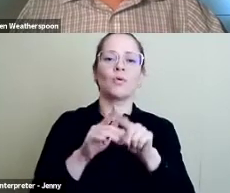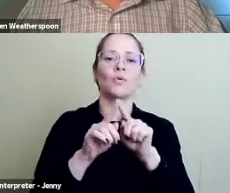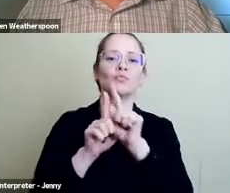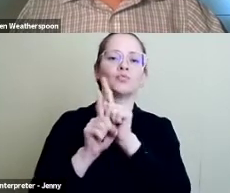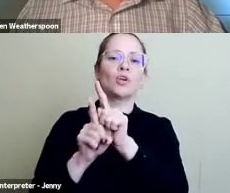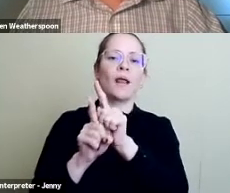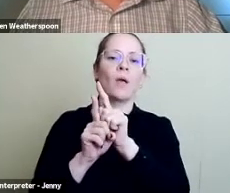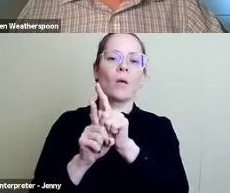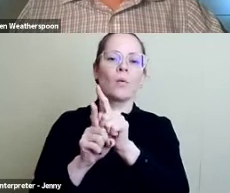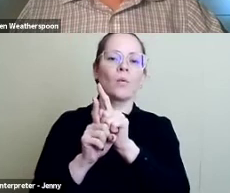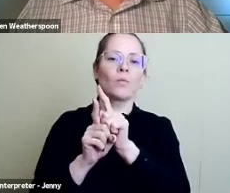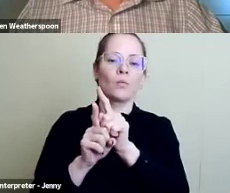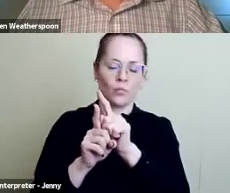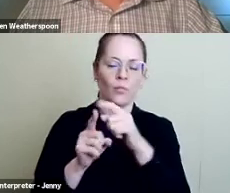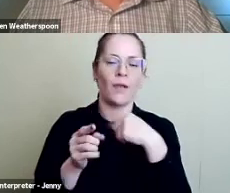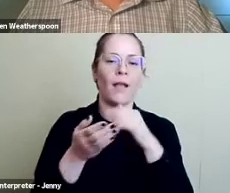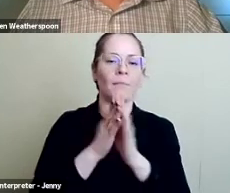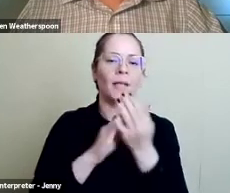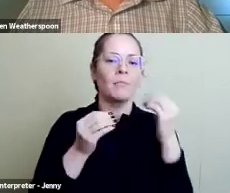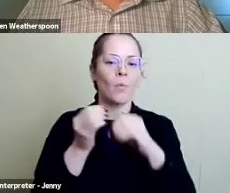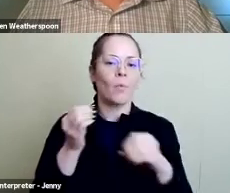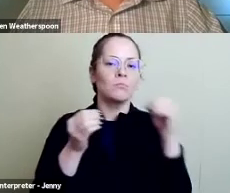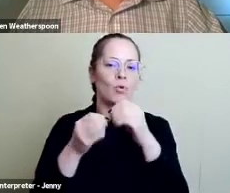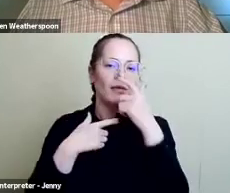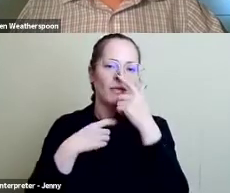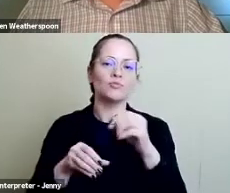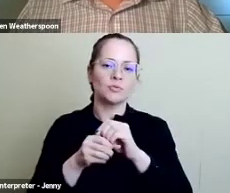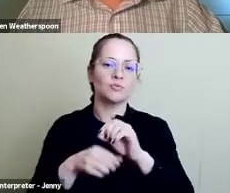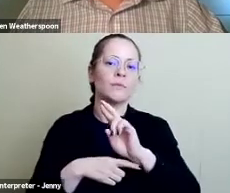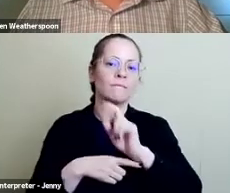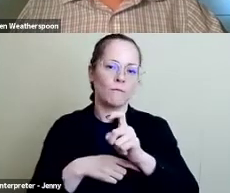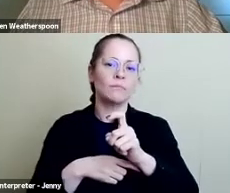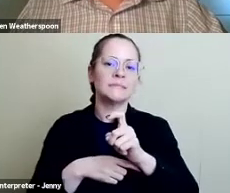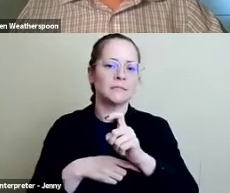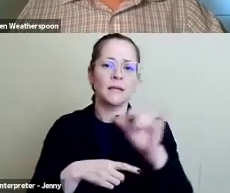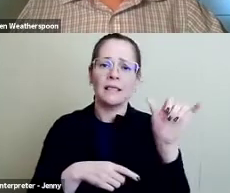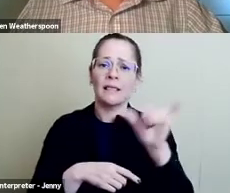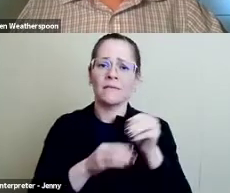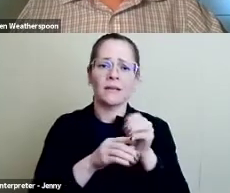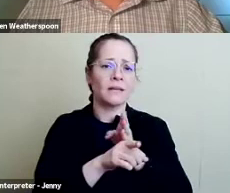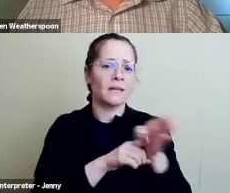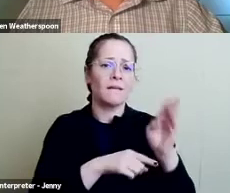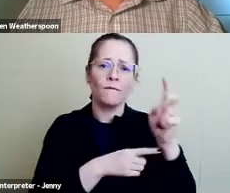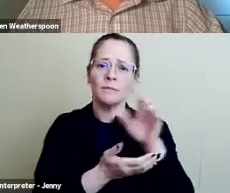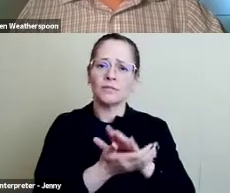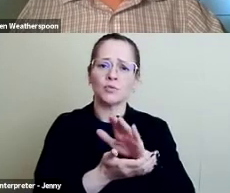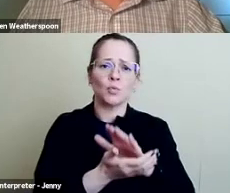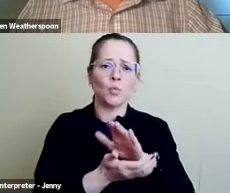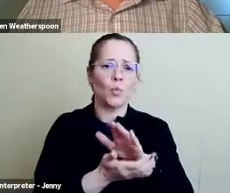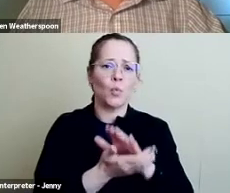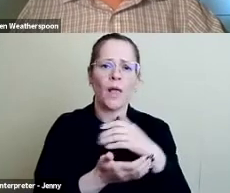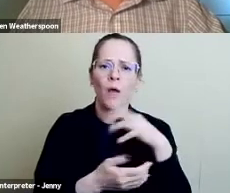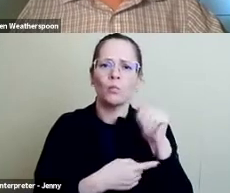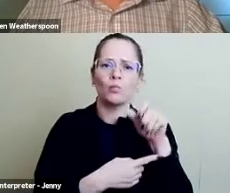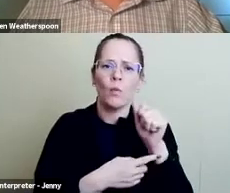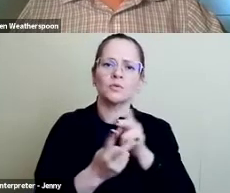then I became more and more interested in pharmacy. During the pharmacy school, I was dual degree. So I